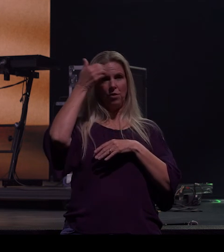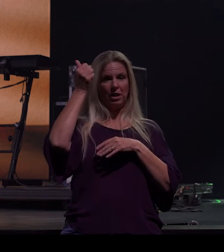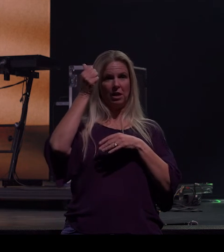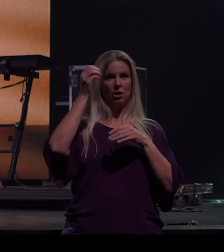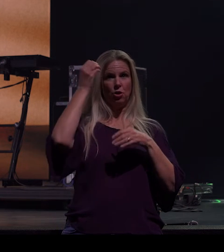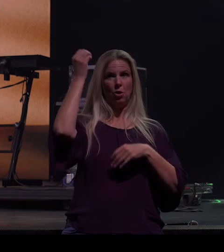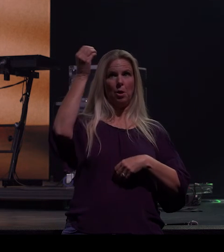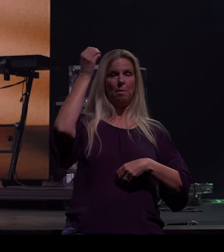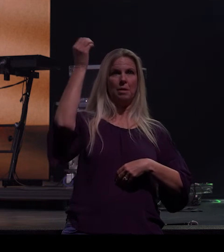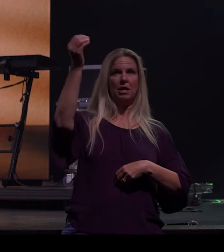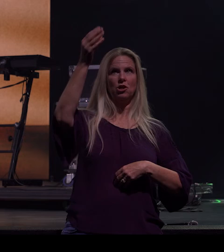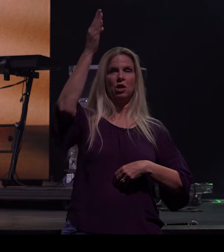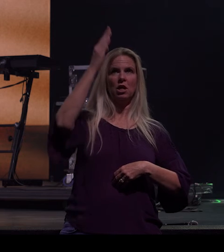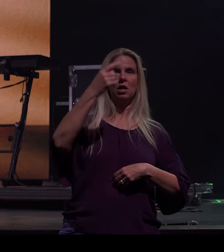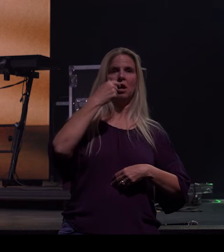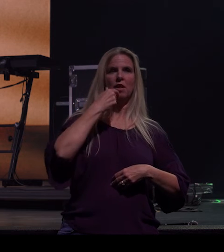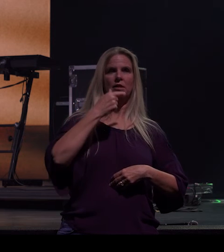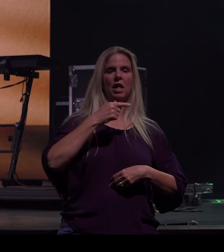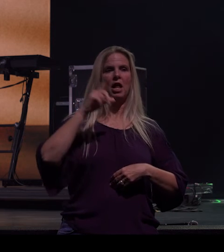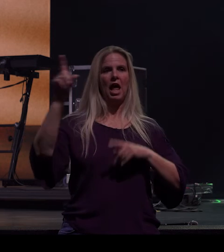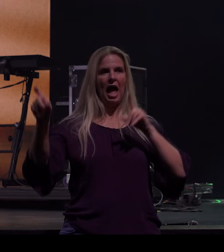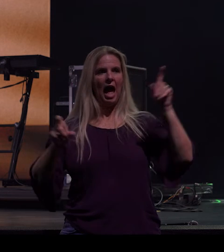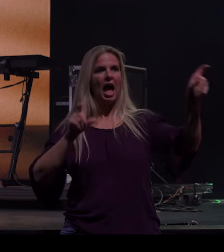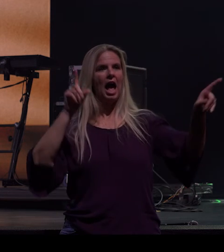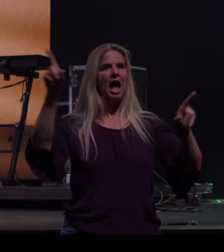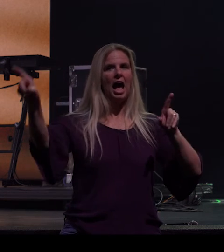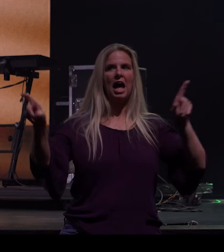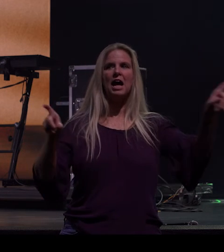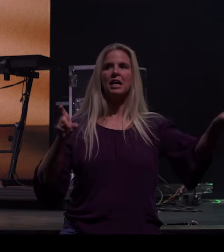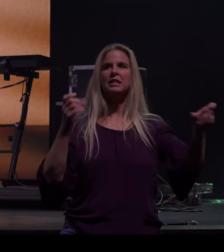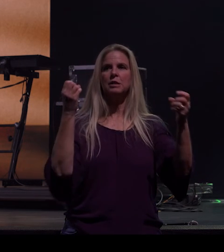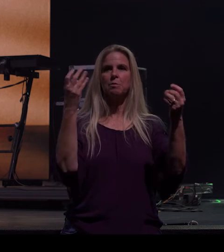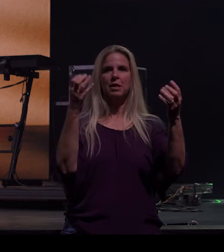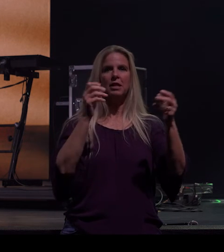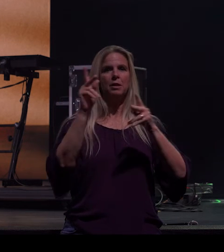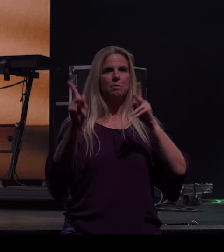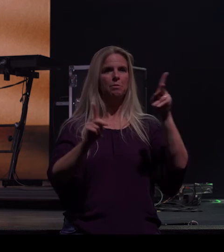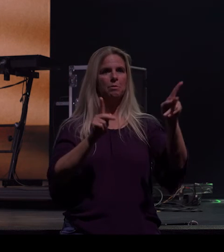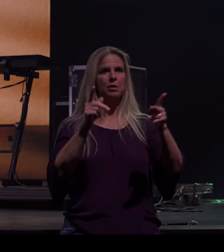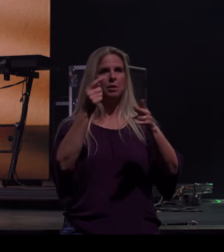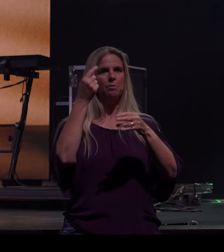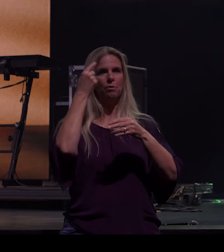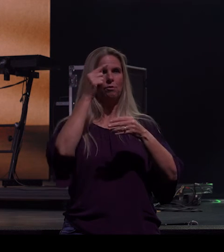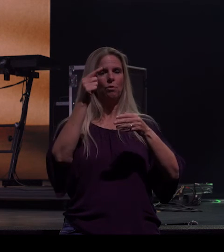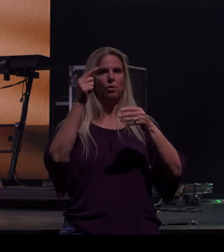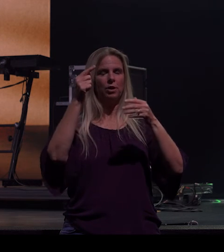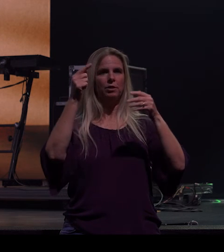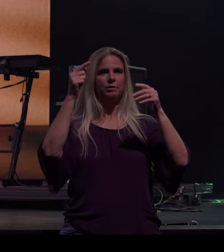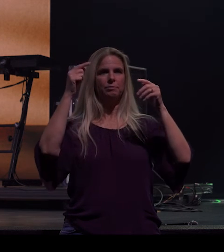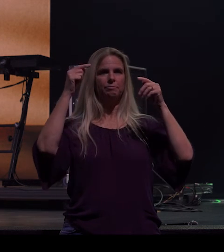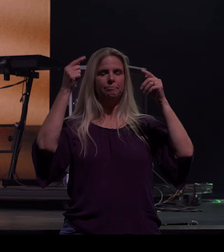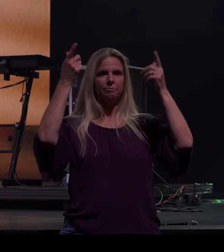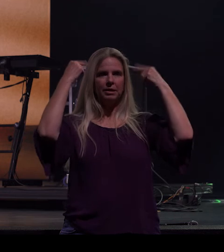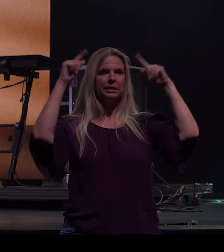says ask multiple advisors for success.